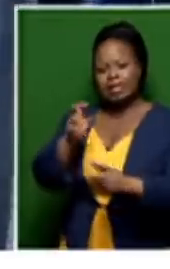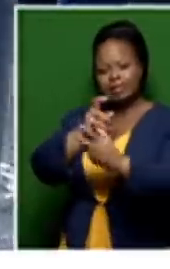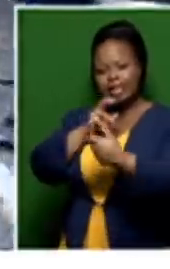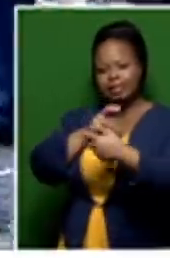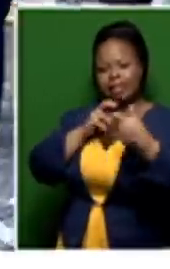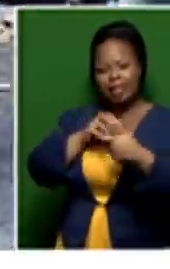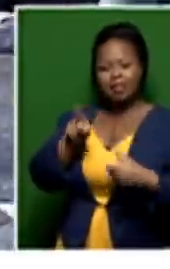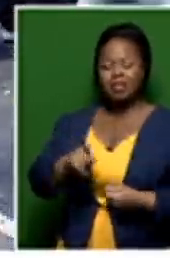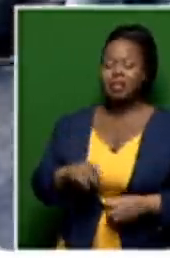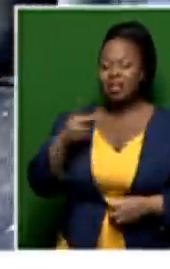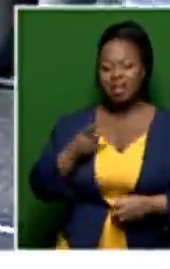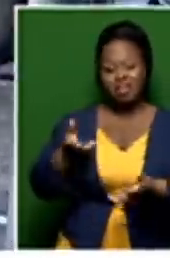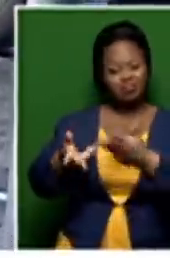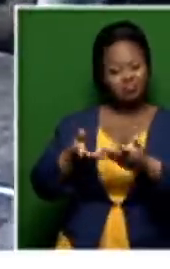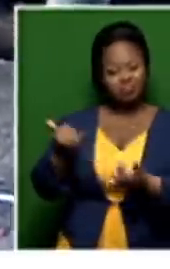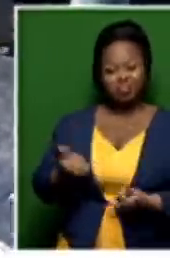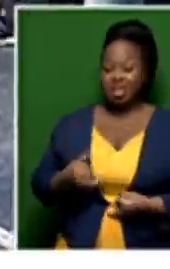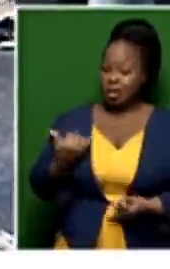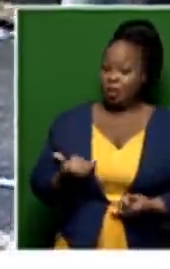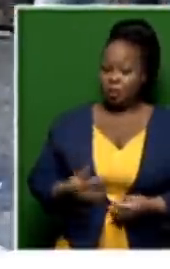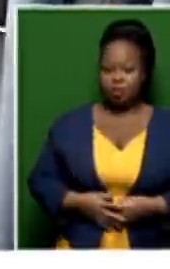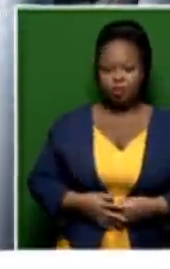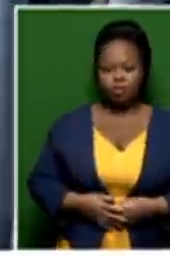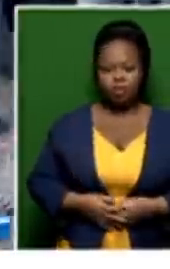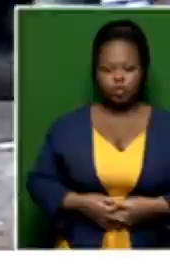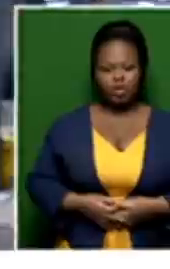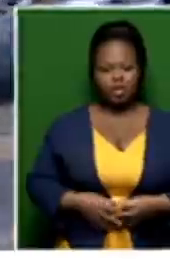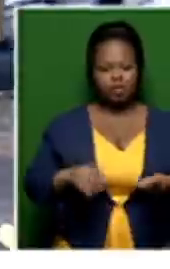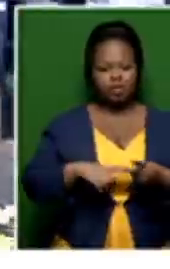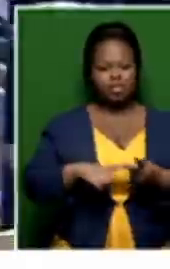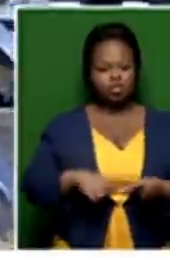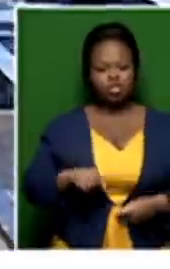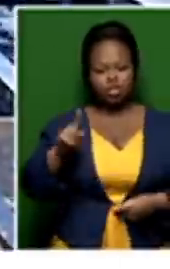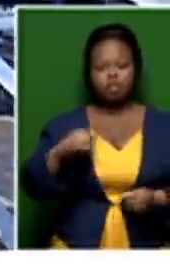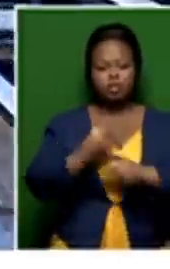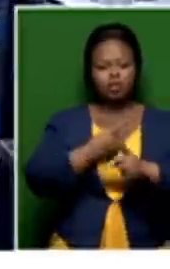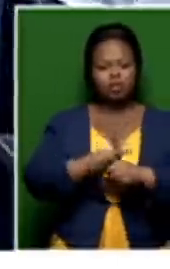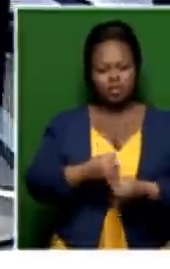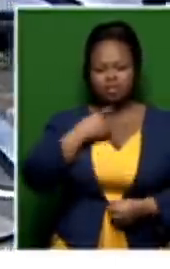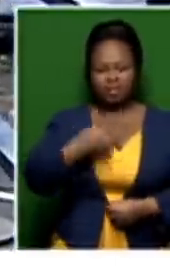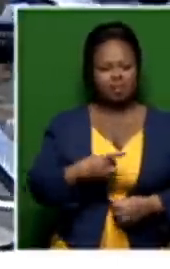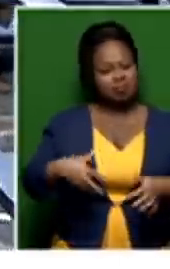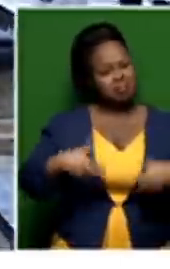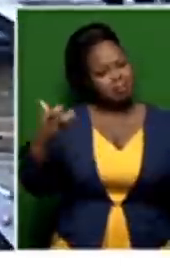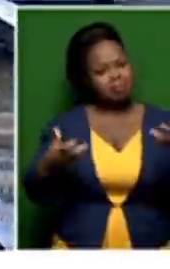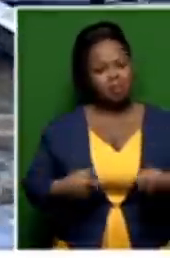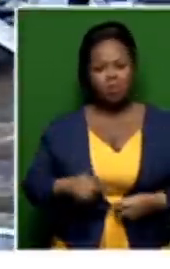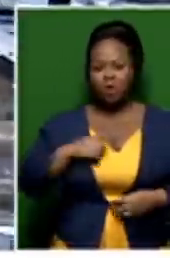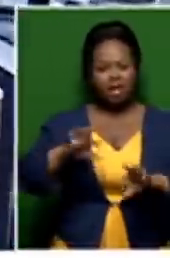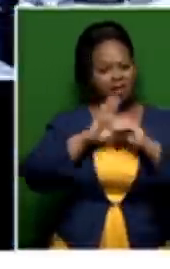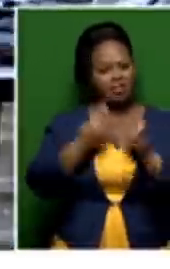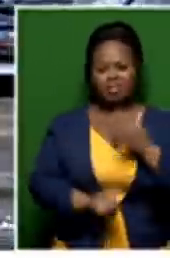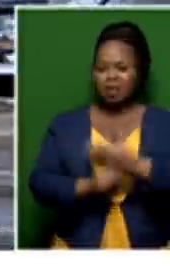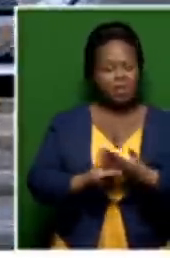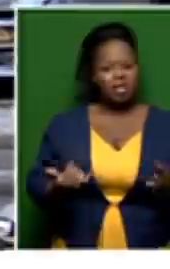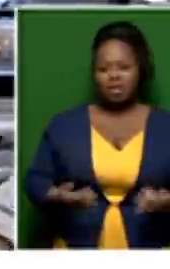example, like those that I've just spoken to a few moments ago, who are indicating that they're very aggrieved by what is taking place. They have